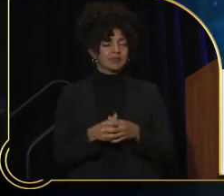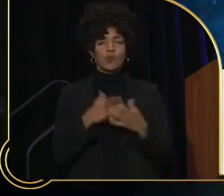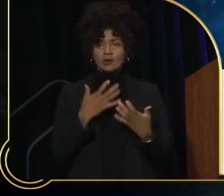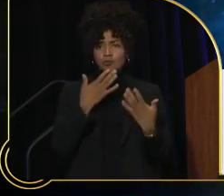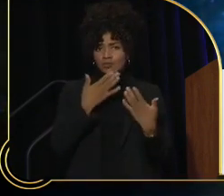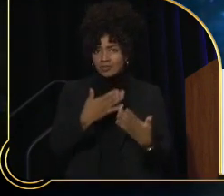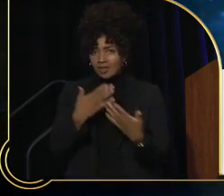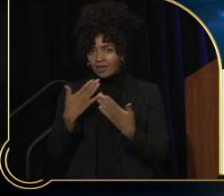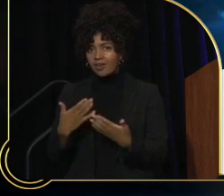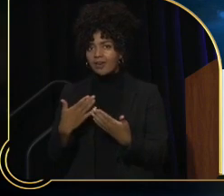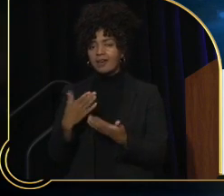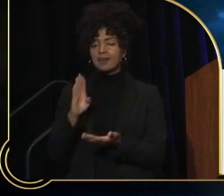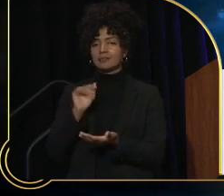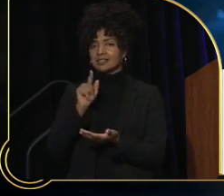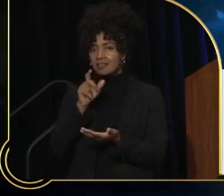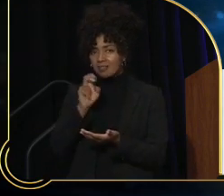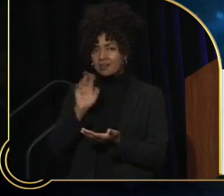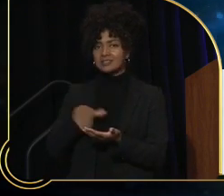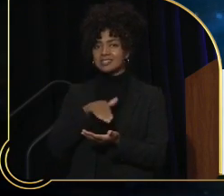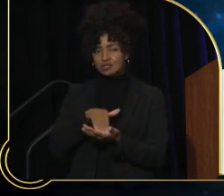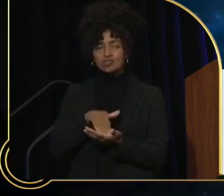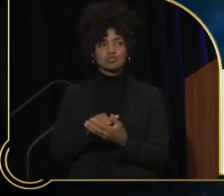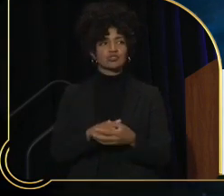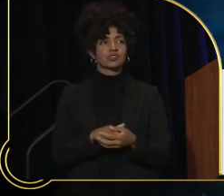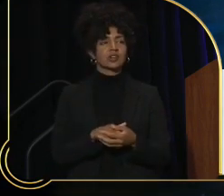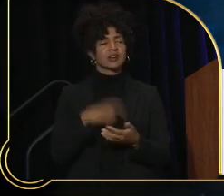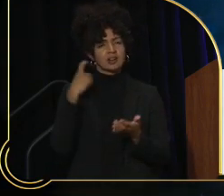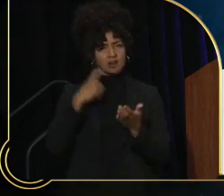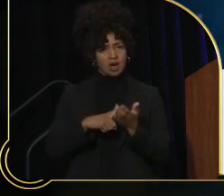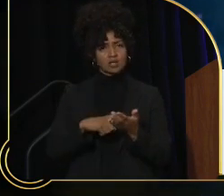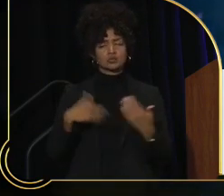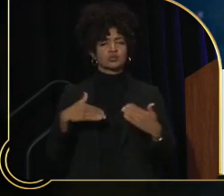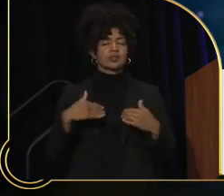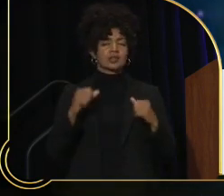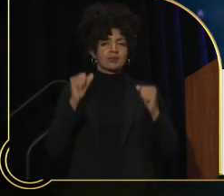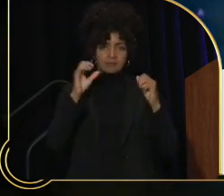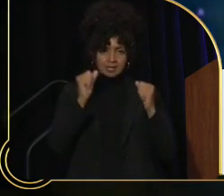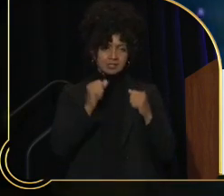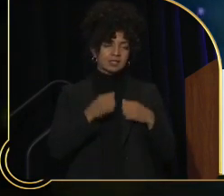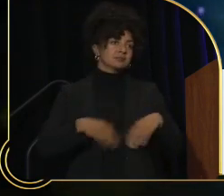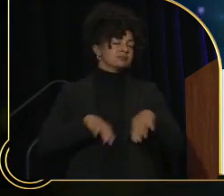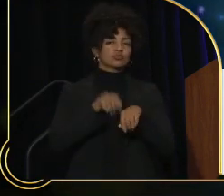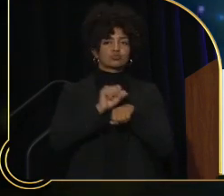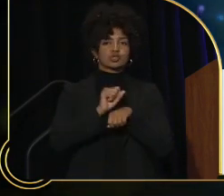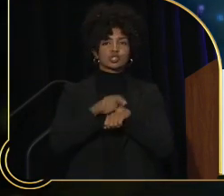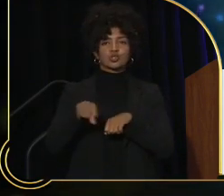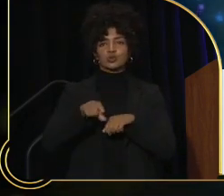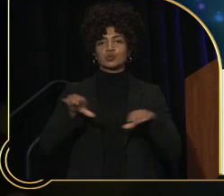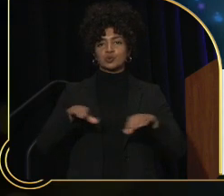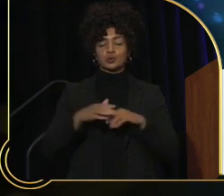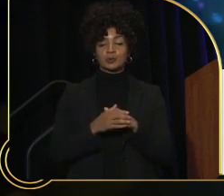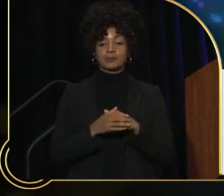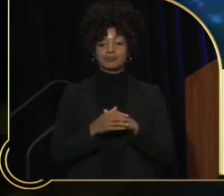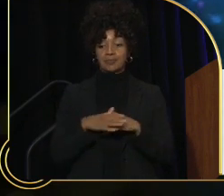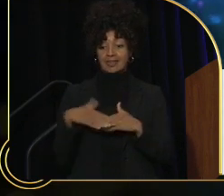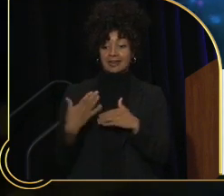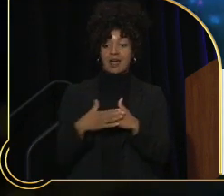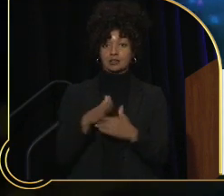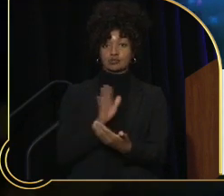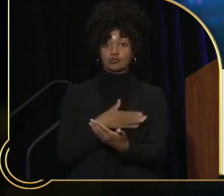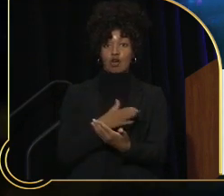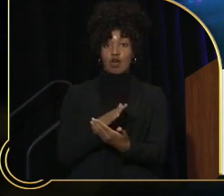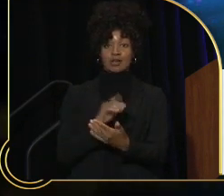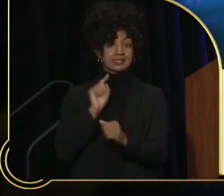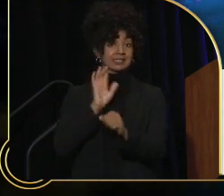gratitude to the Bazelon Center and acknowledge the great work that you do. This next song is dedicated